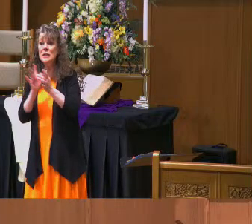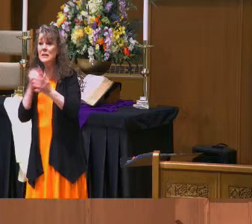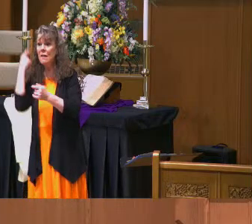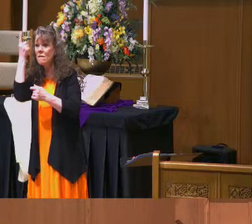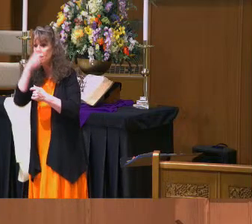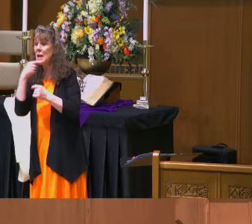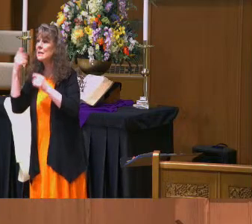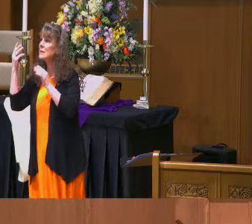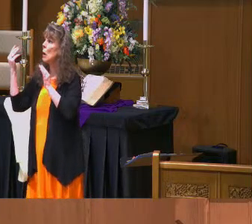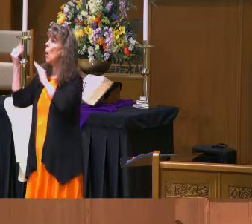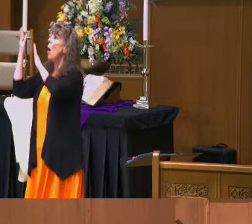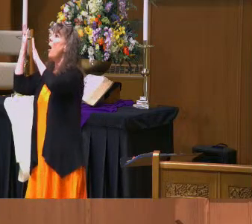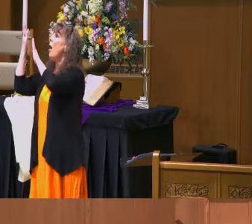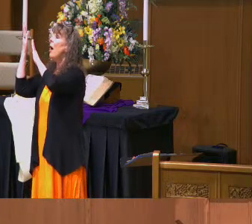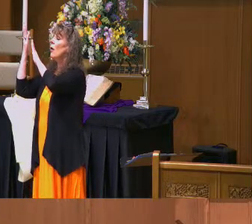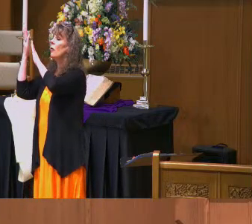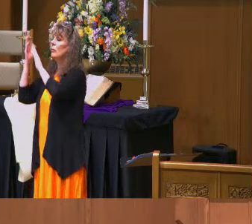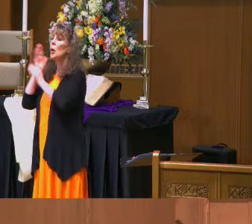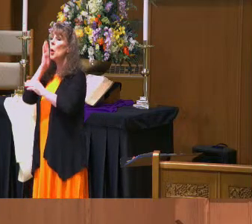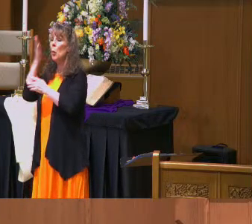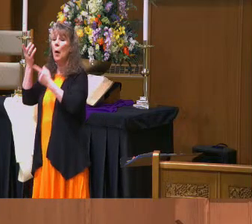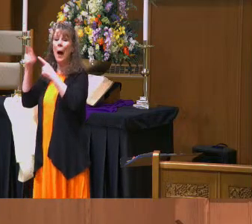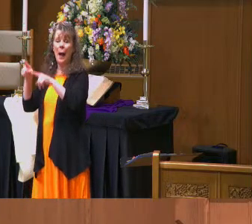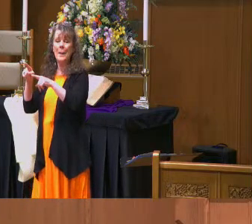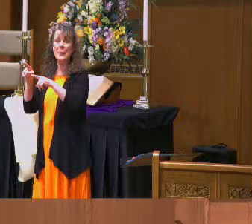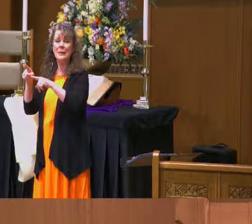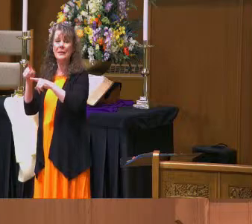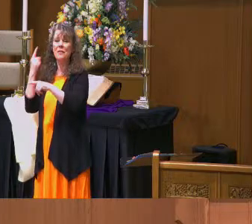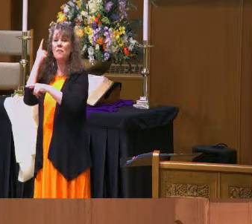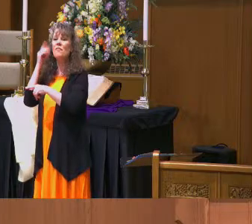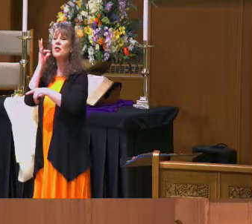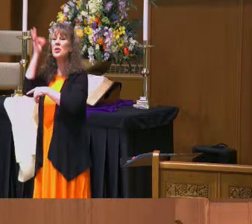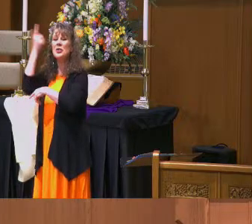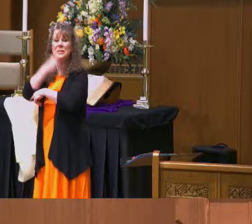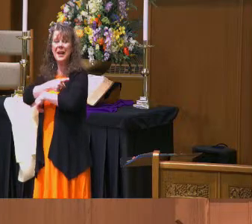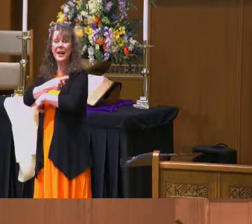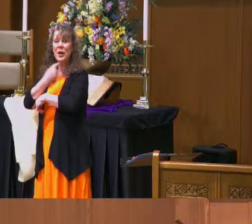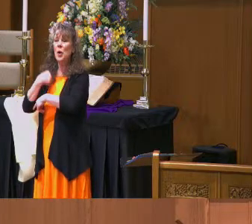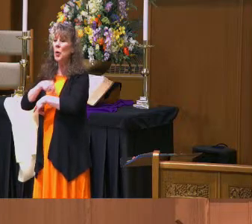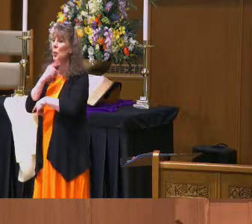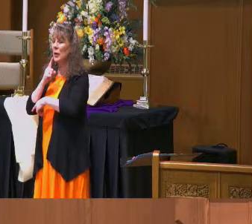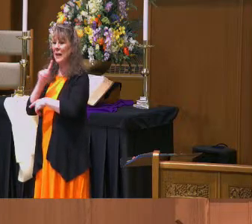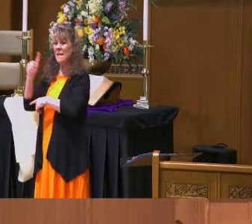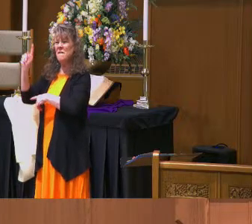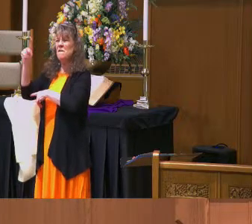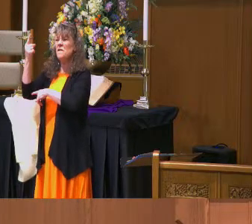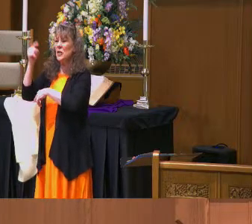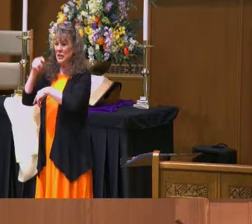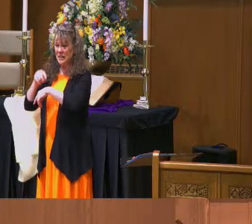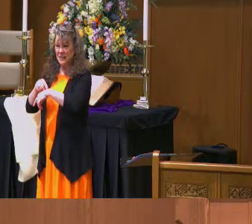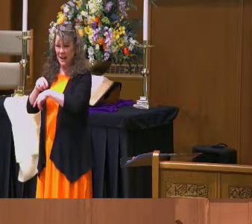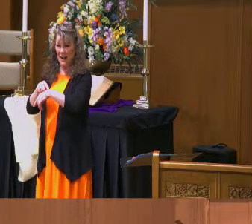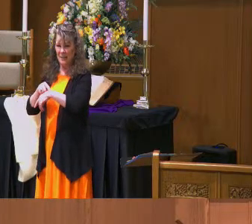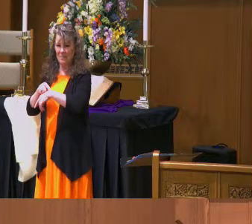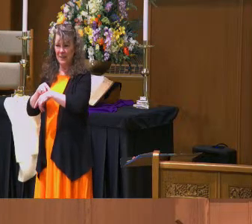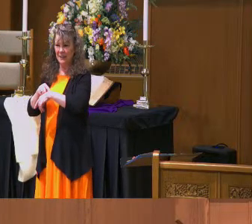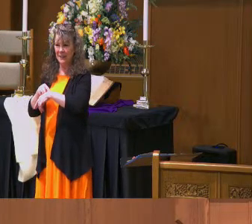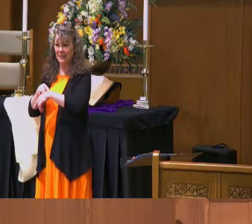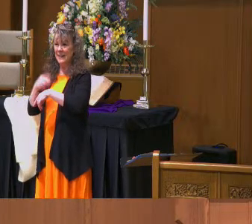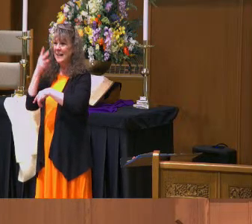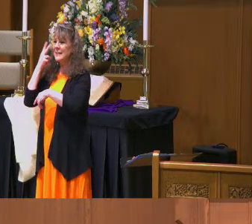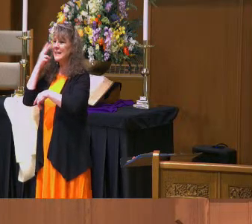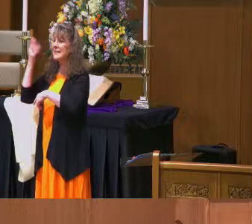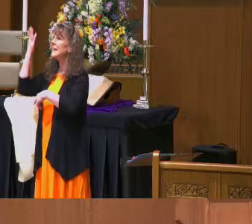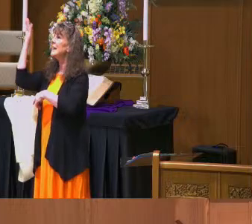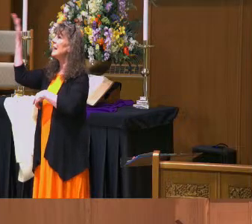face to face, there will come a time where we will actually, for the first time, get to see